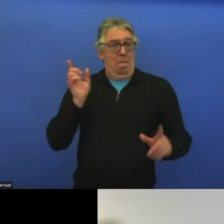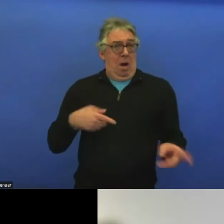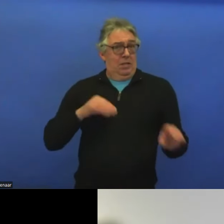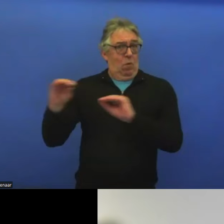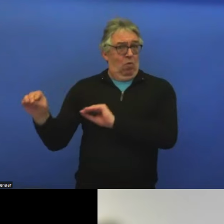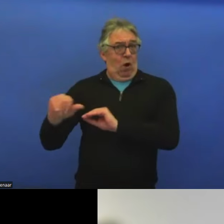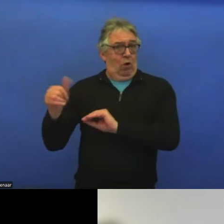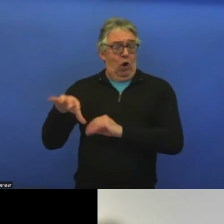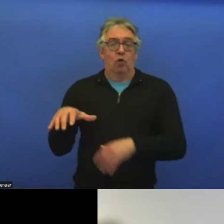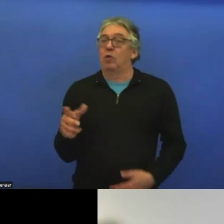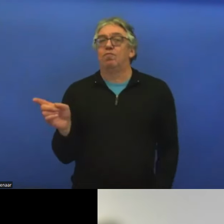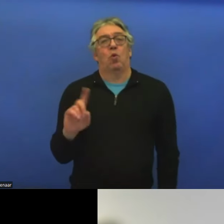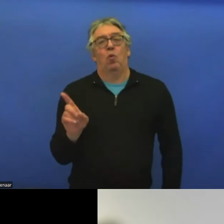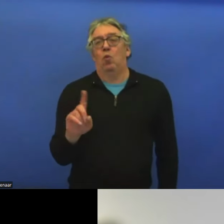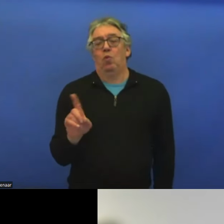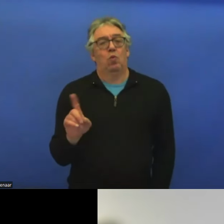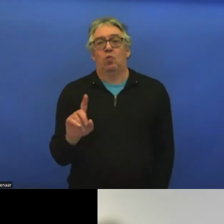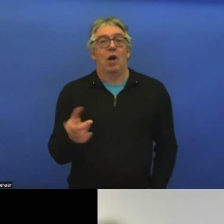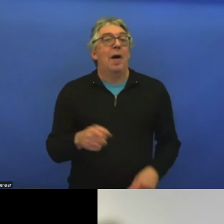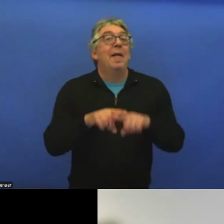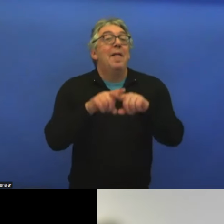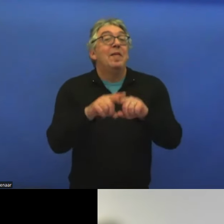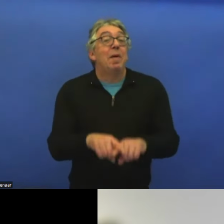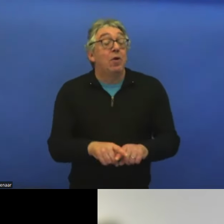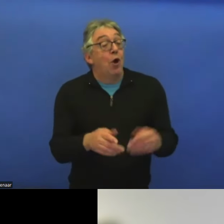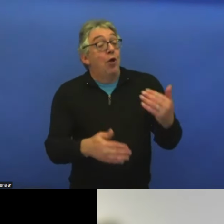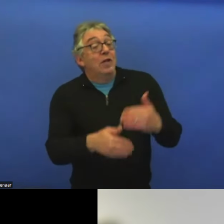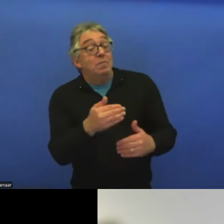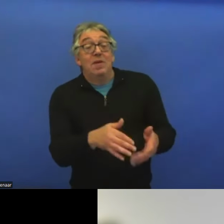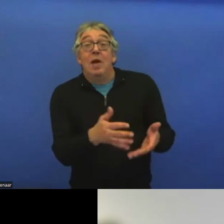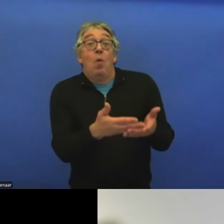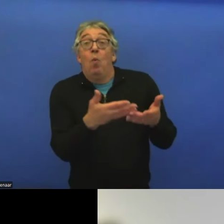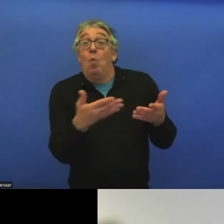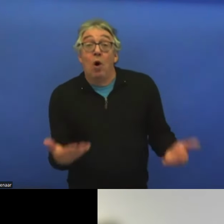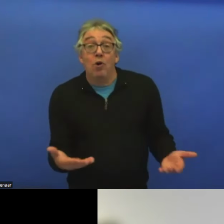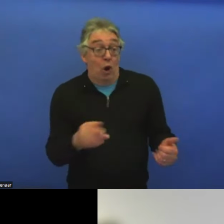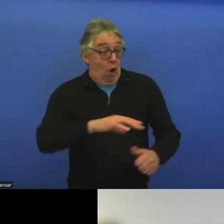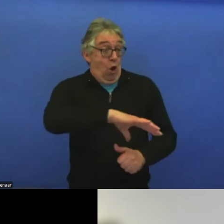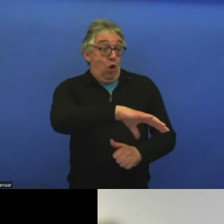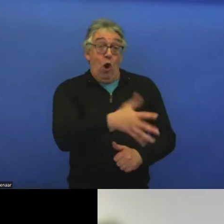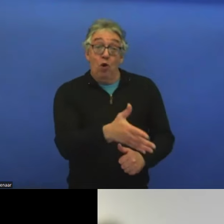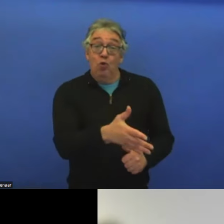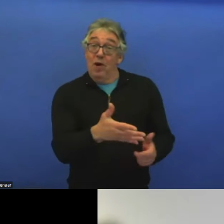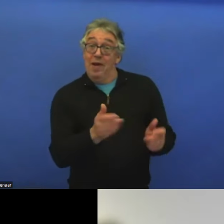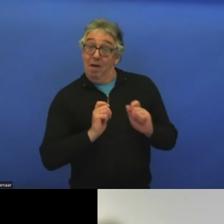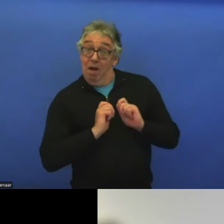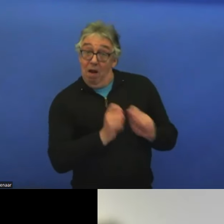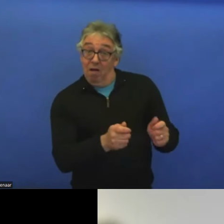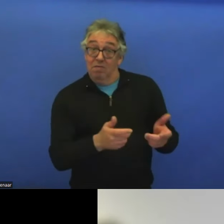the resettlement countries, what kind of resettlement scheme they have. And as Ricardo mentioned,